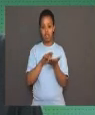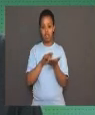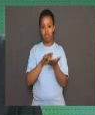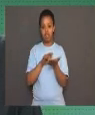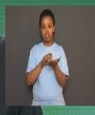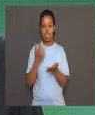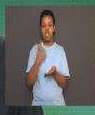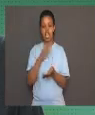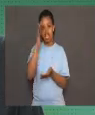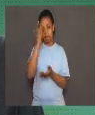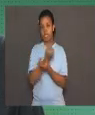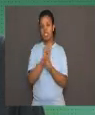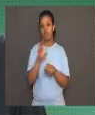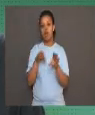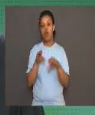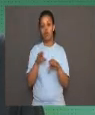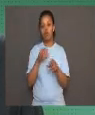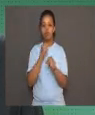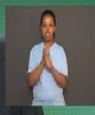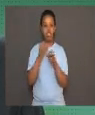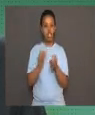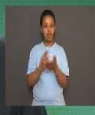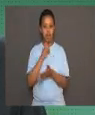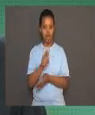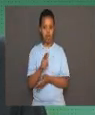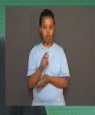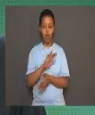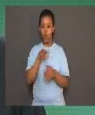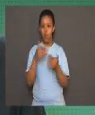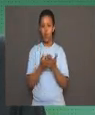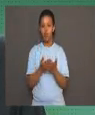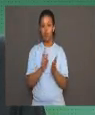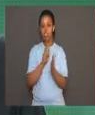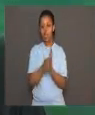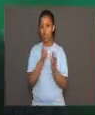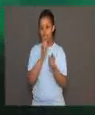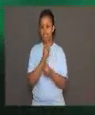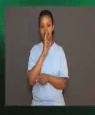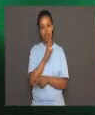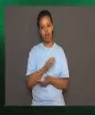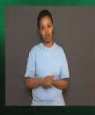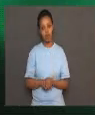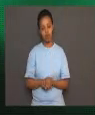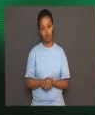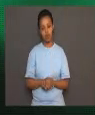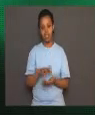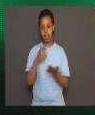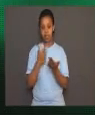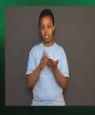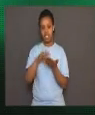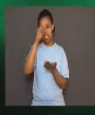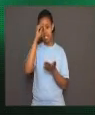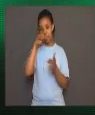off diseases. All examples are correct. In this